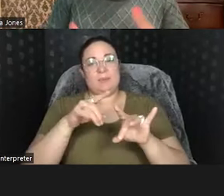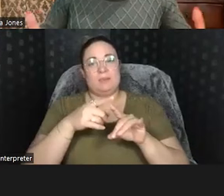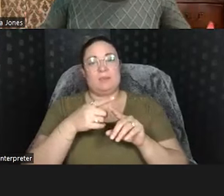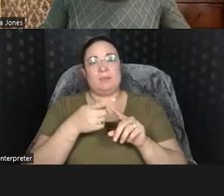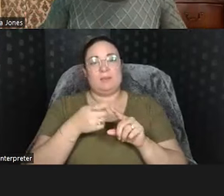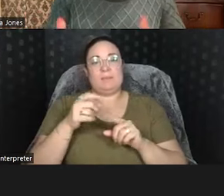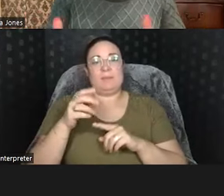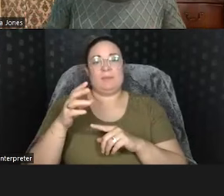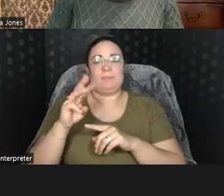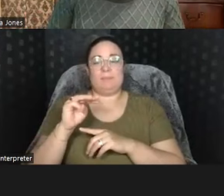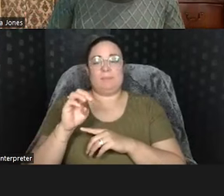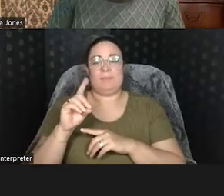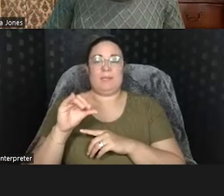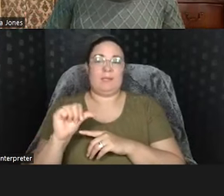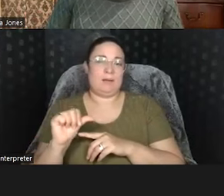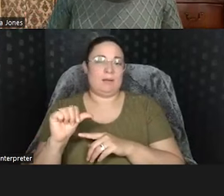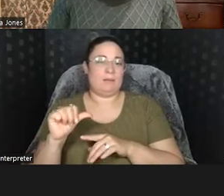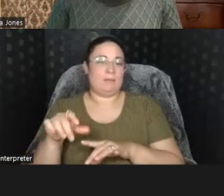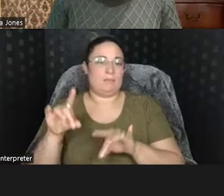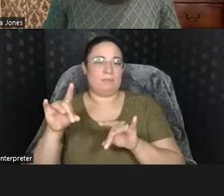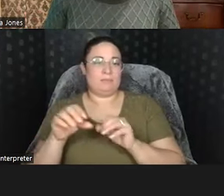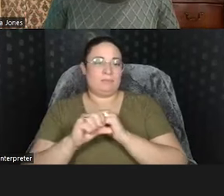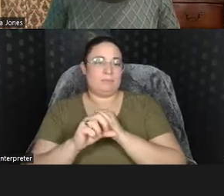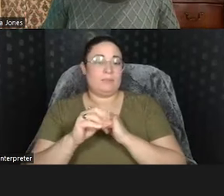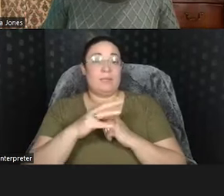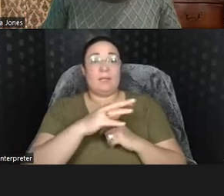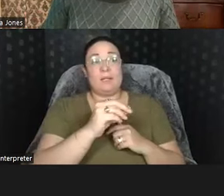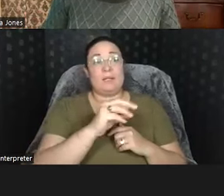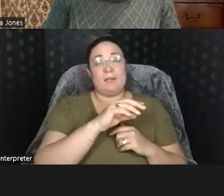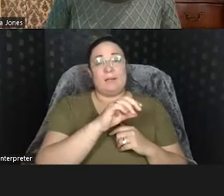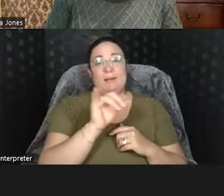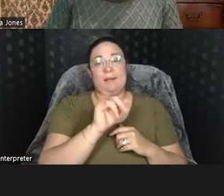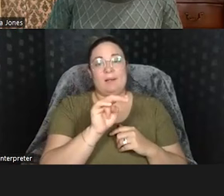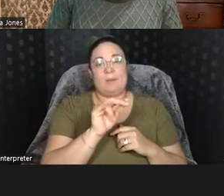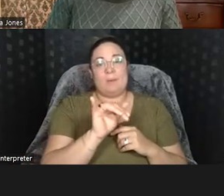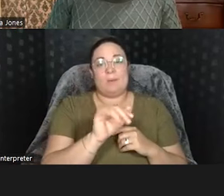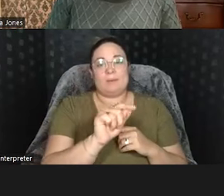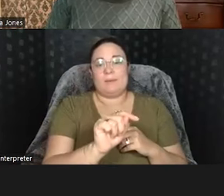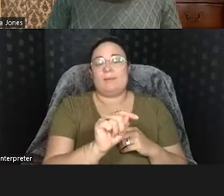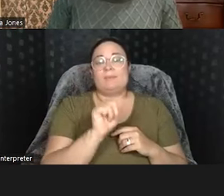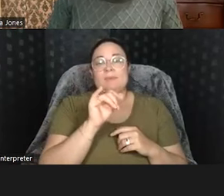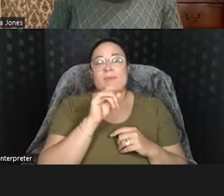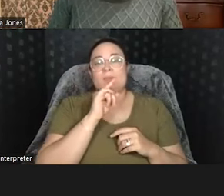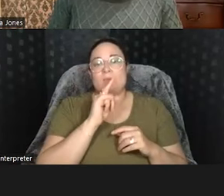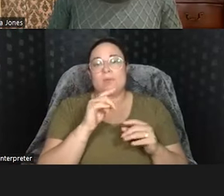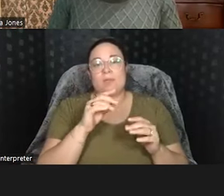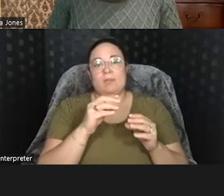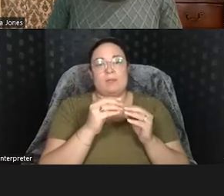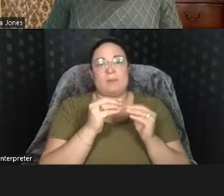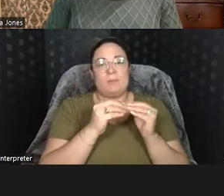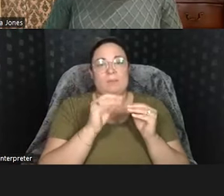media, and then ultimately as well by mainstream sources like the New York Times, which is increasingly laundering those